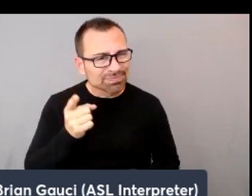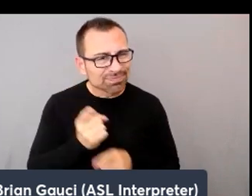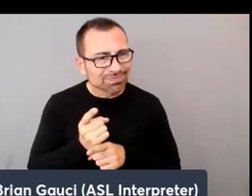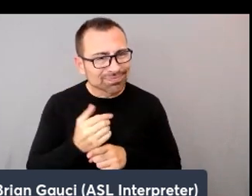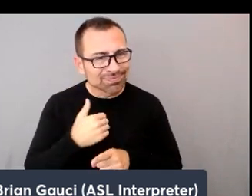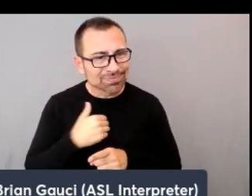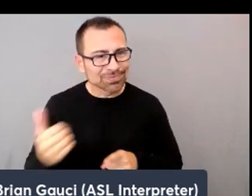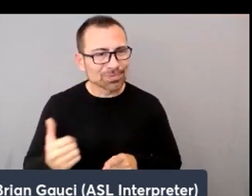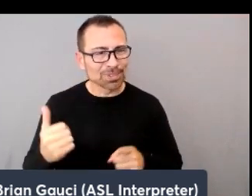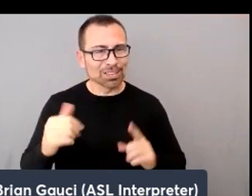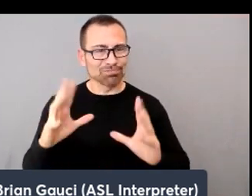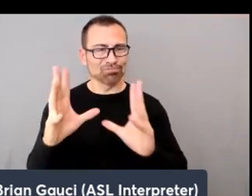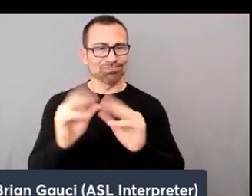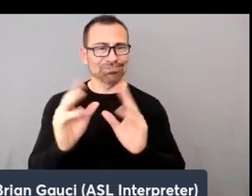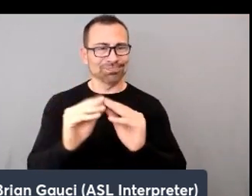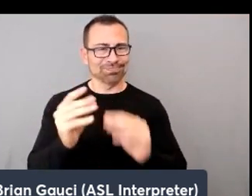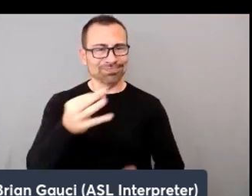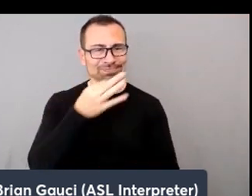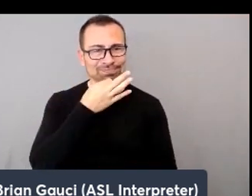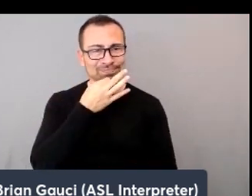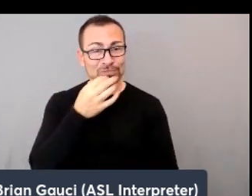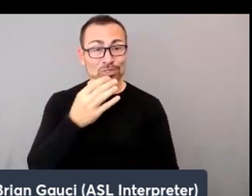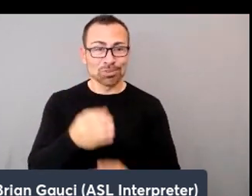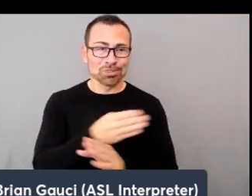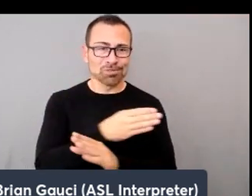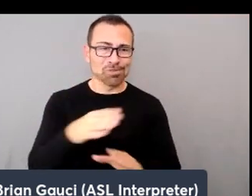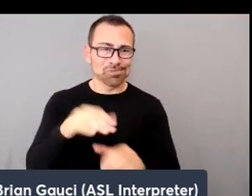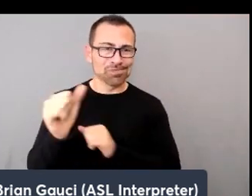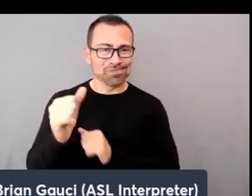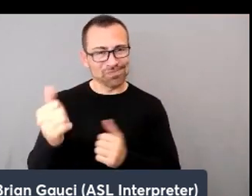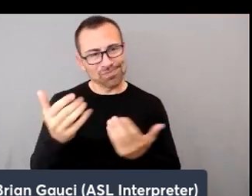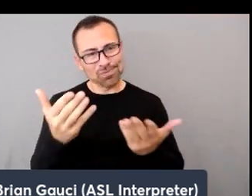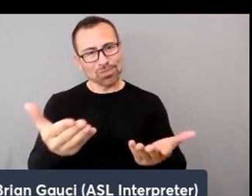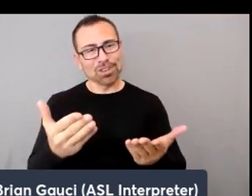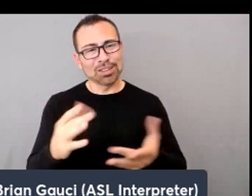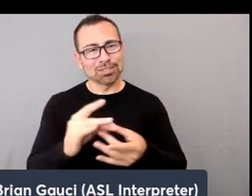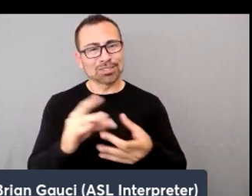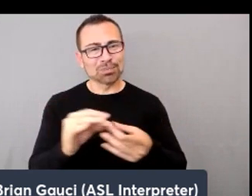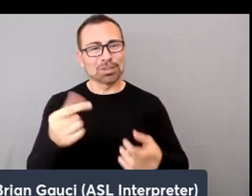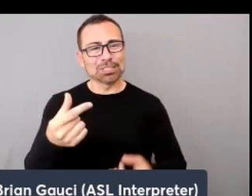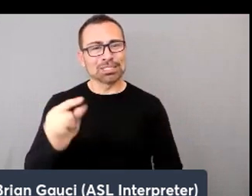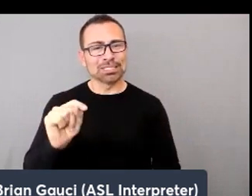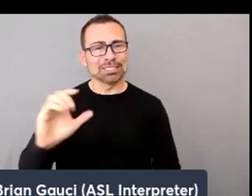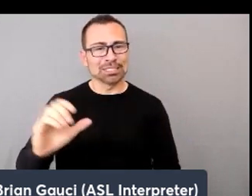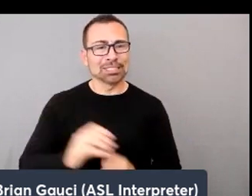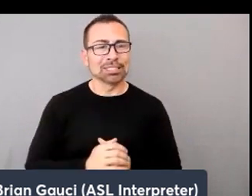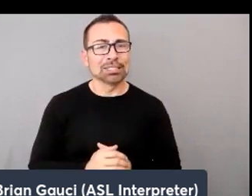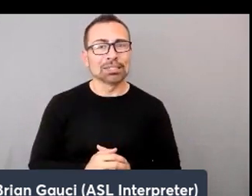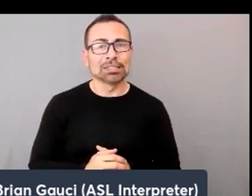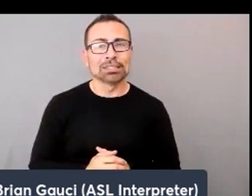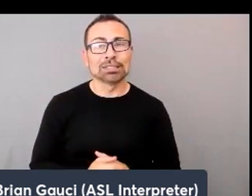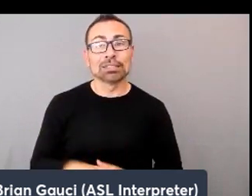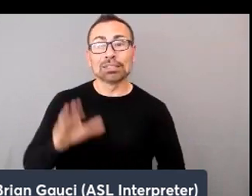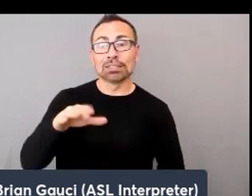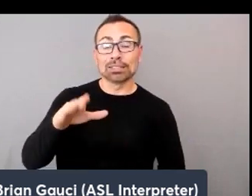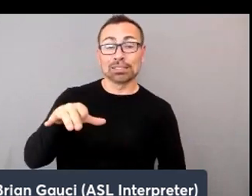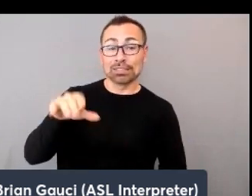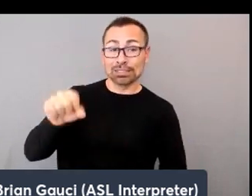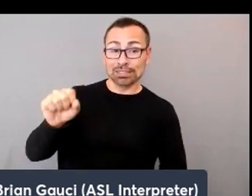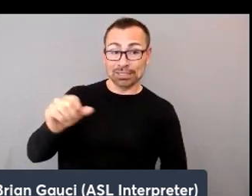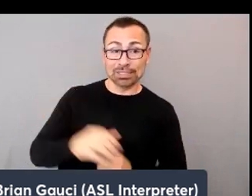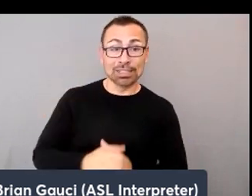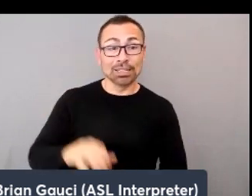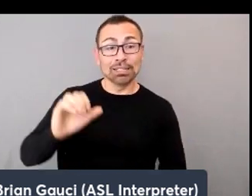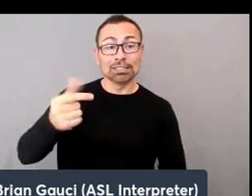upcoming conference. Before we leave, I want to give you a chance to talk about the GTC conference. Yes, the GPU Technology Conference in